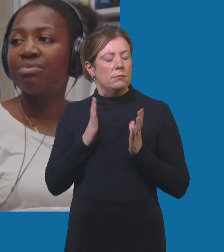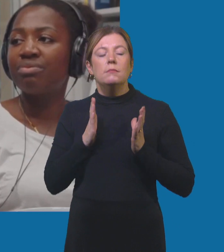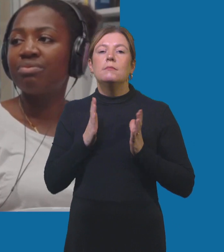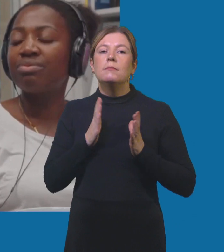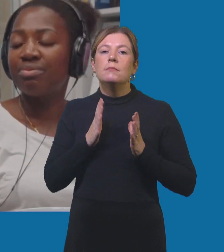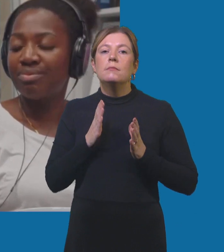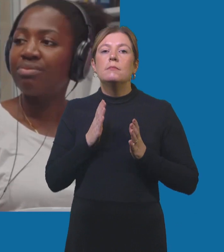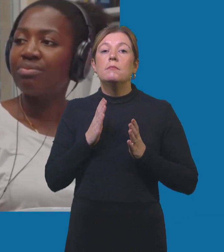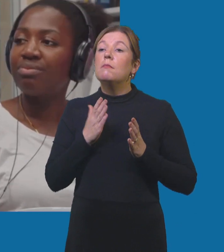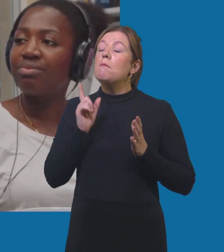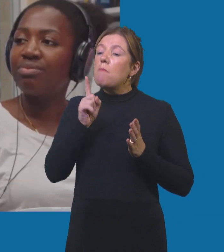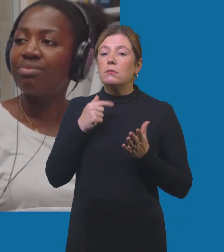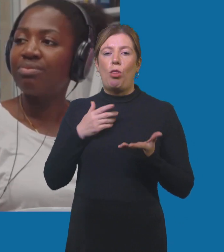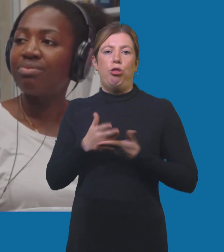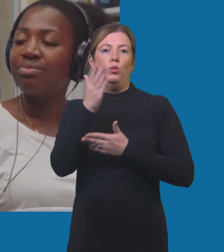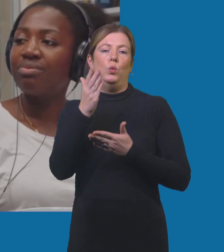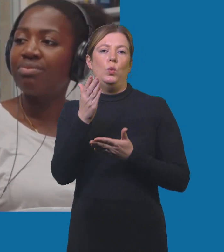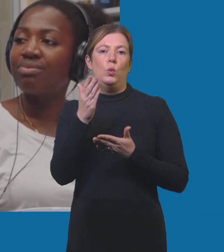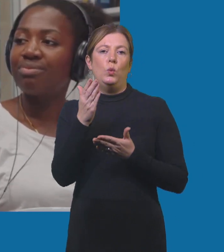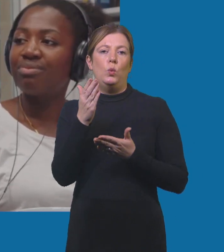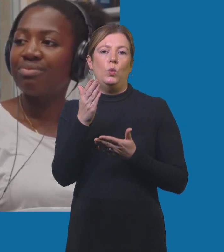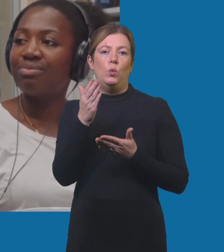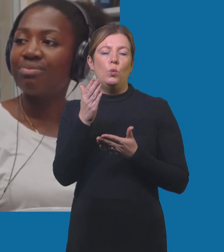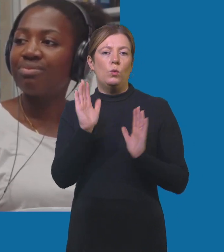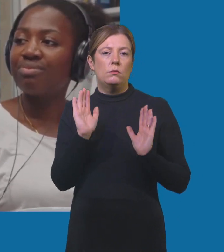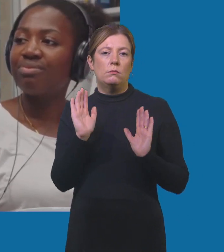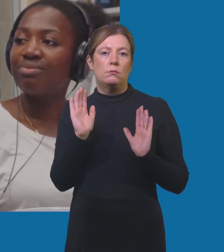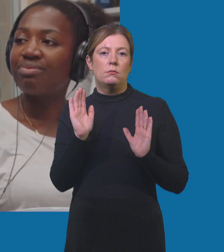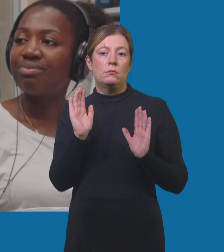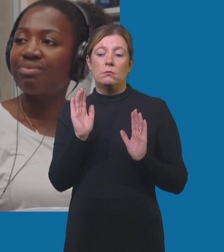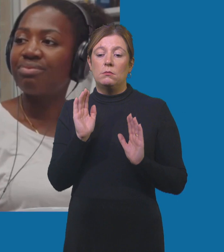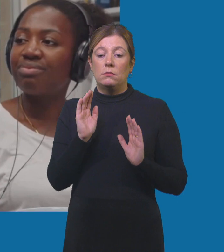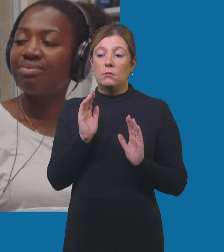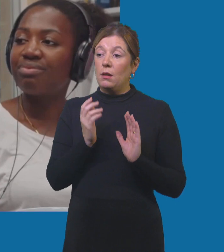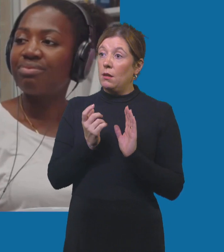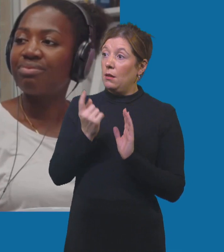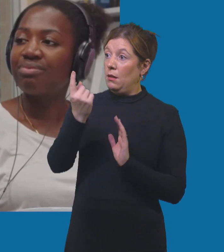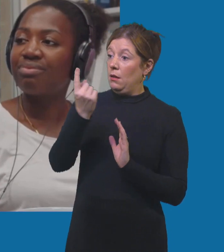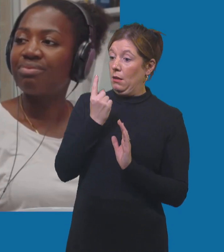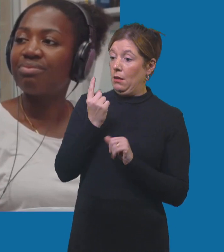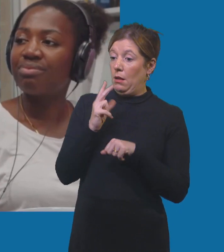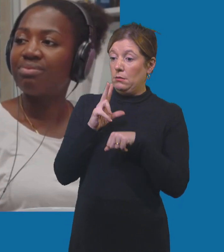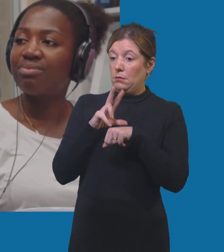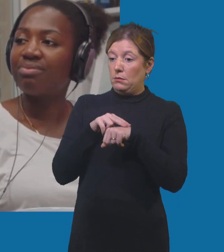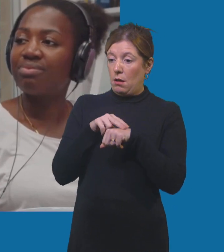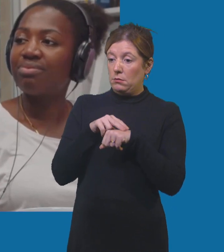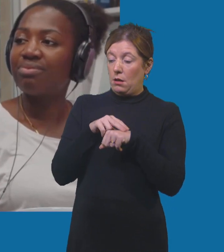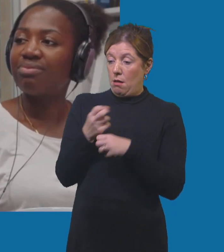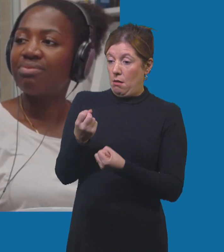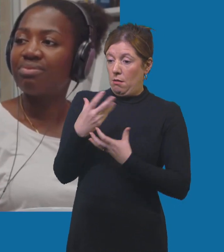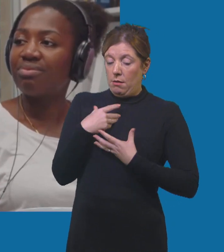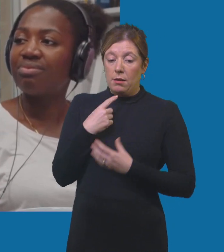But I did get over it. I guess, destiny stepped in, a couple of days after that doctor came to visit me,